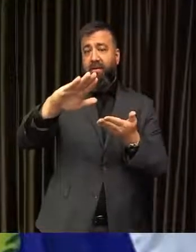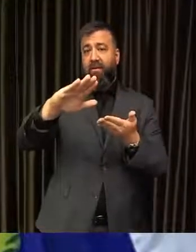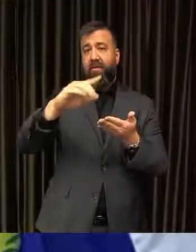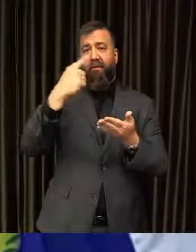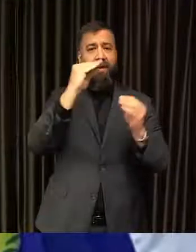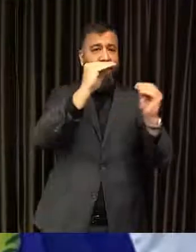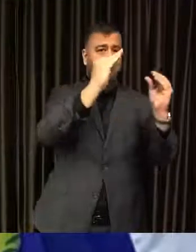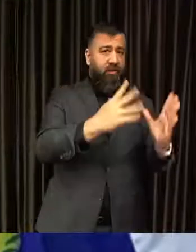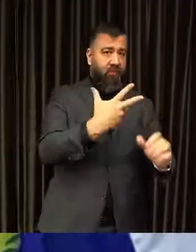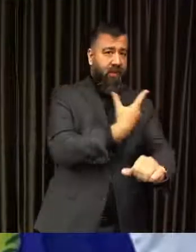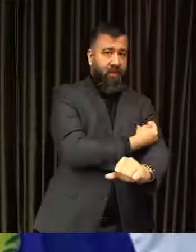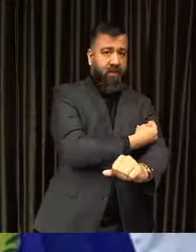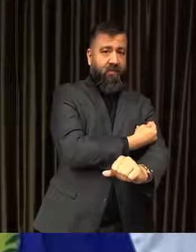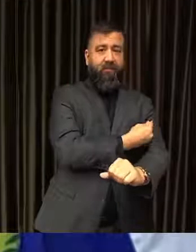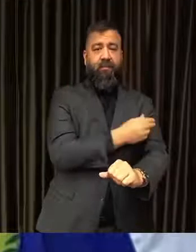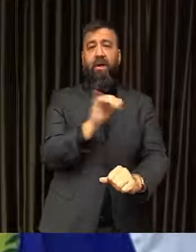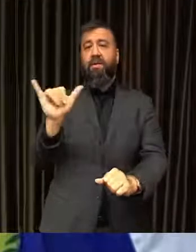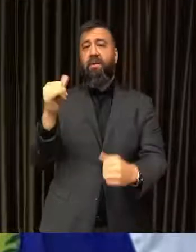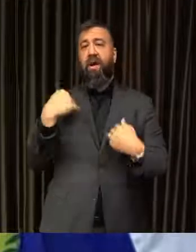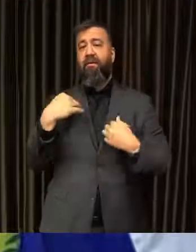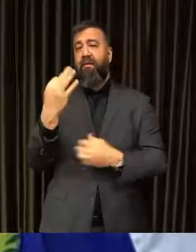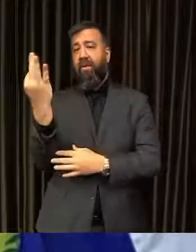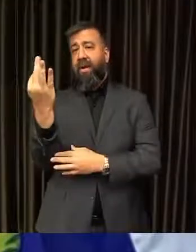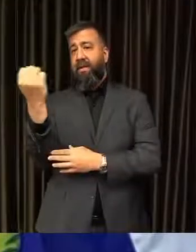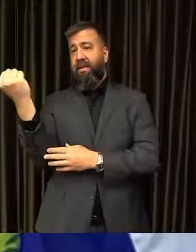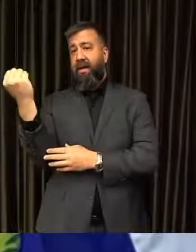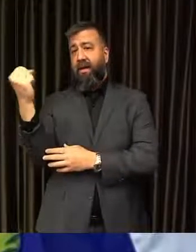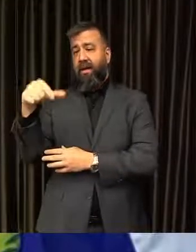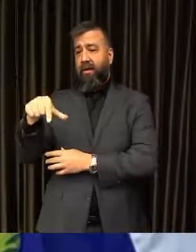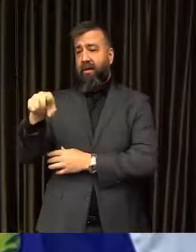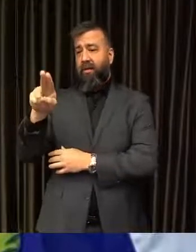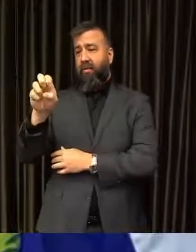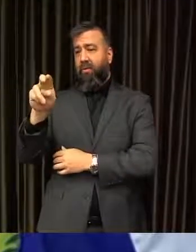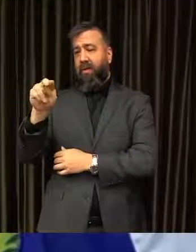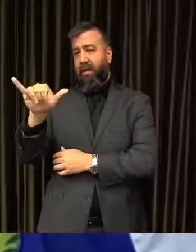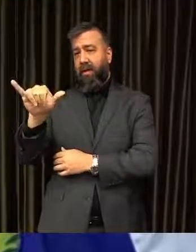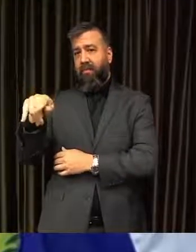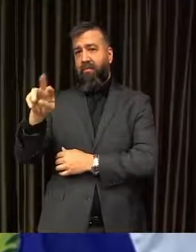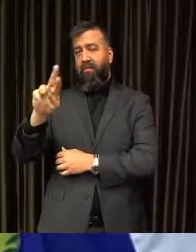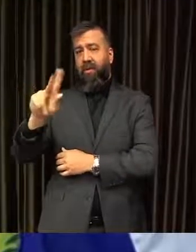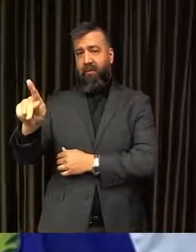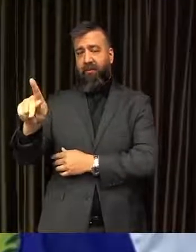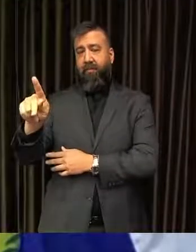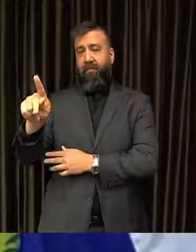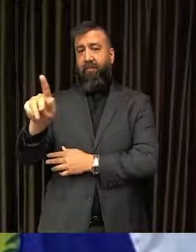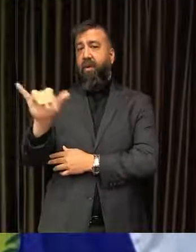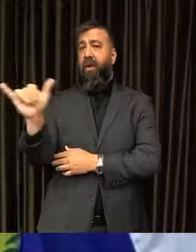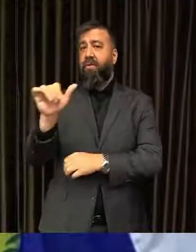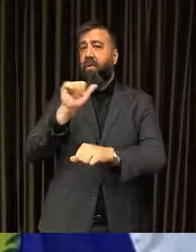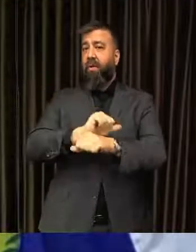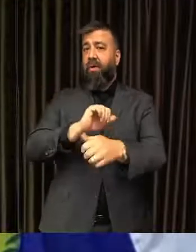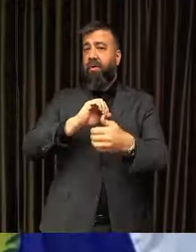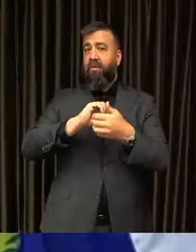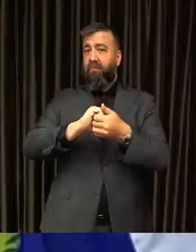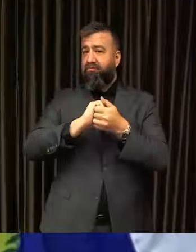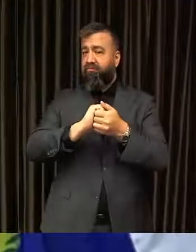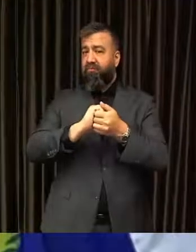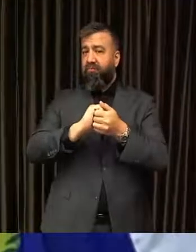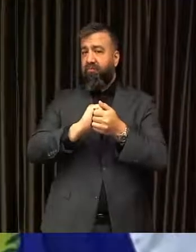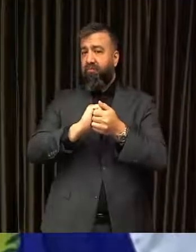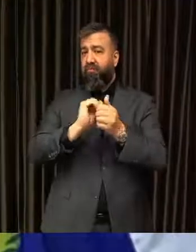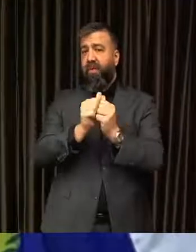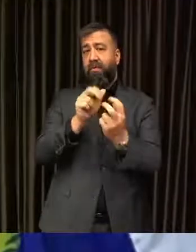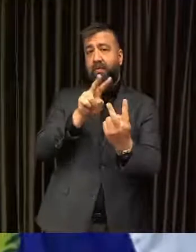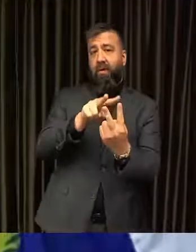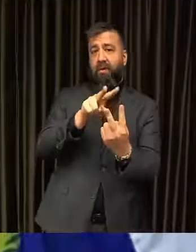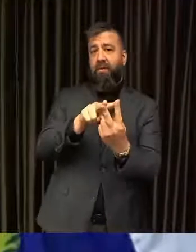Saturday at Queenie Park. We are also actively working with several of our community partners to get our homebound residents and those living